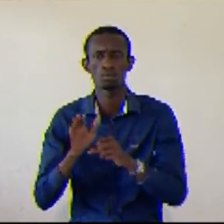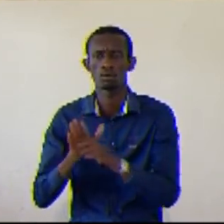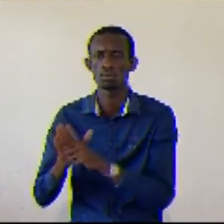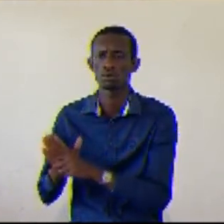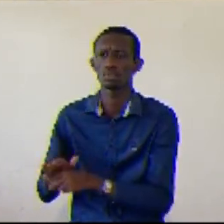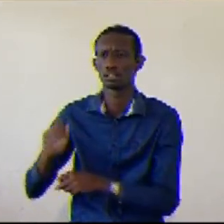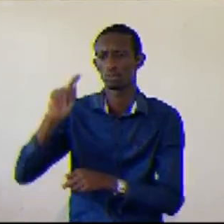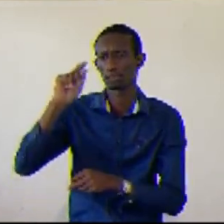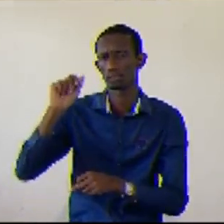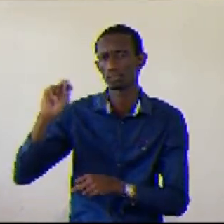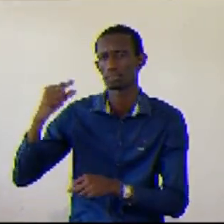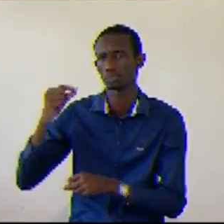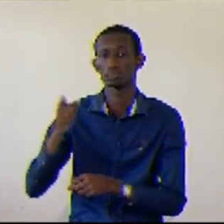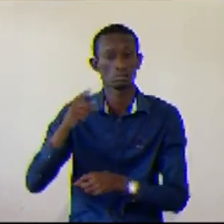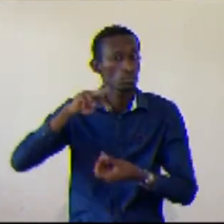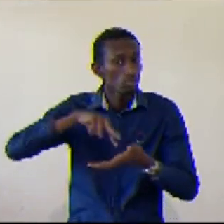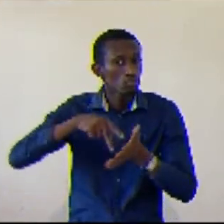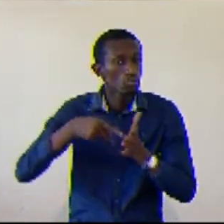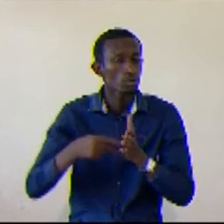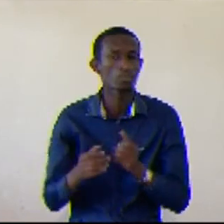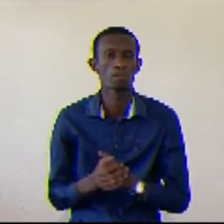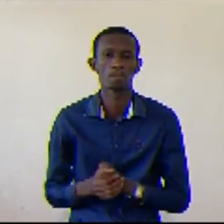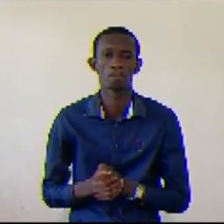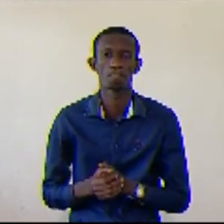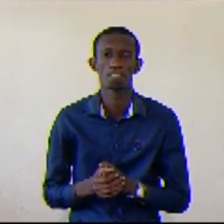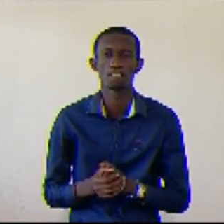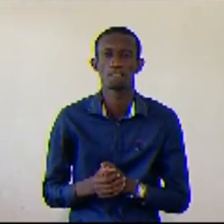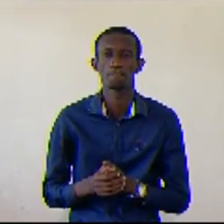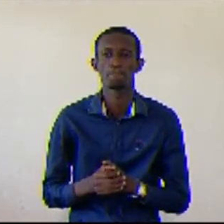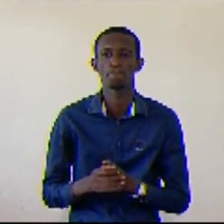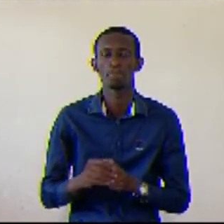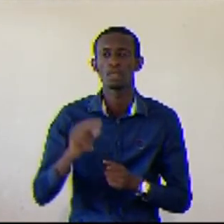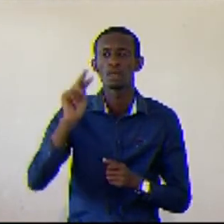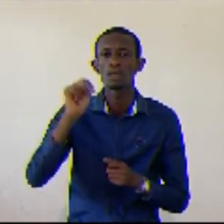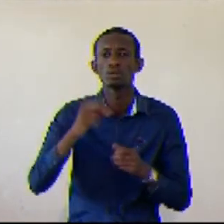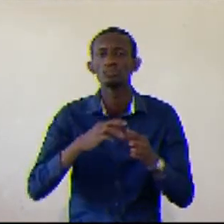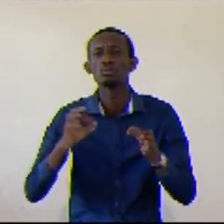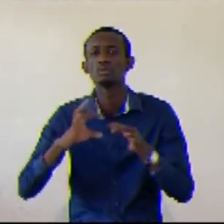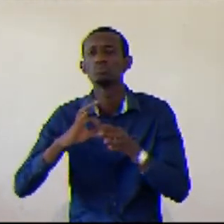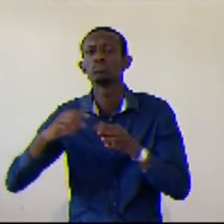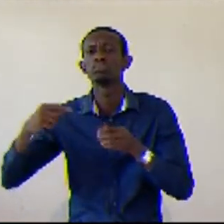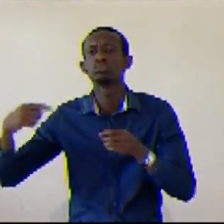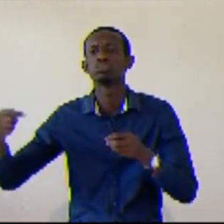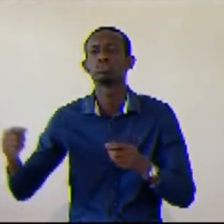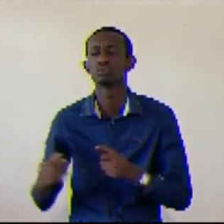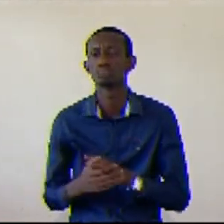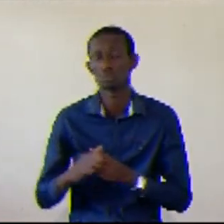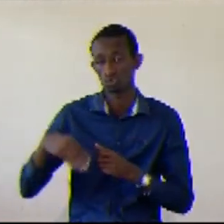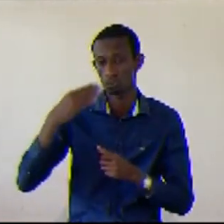that n is approaching to infinity, okay? I'll be having